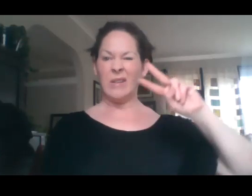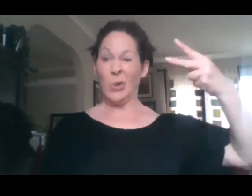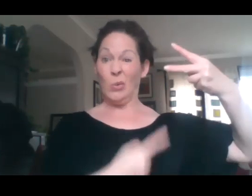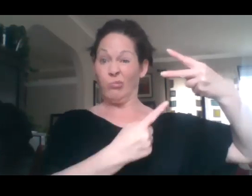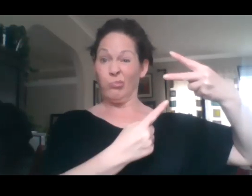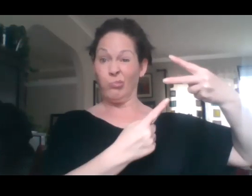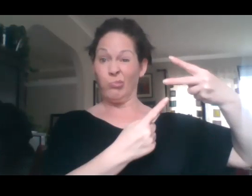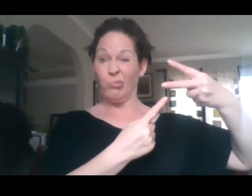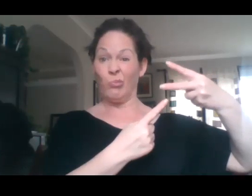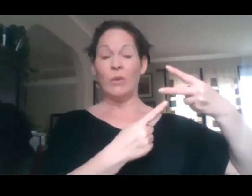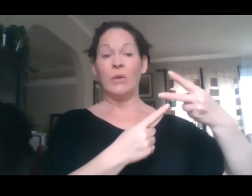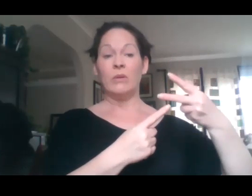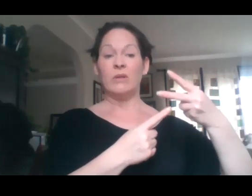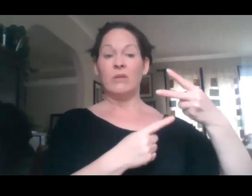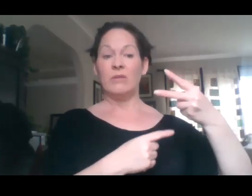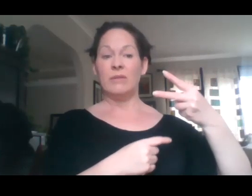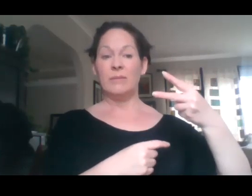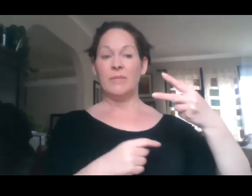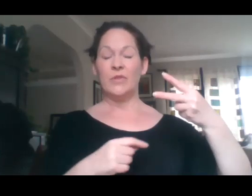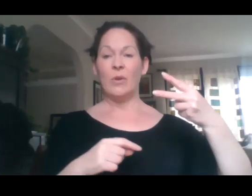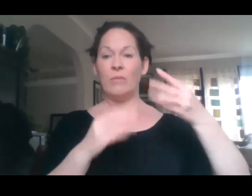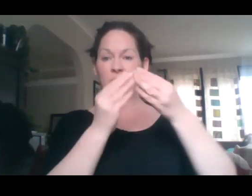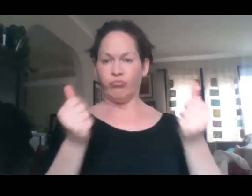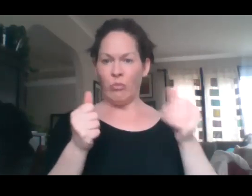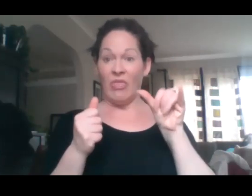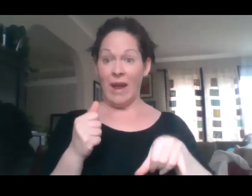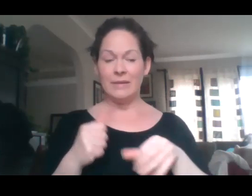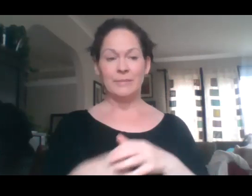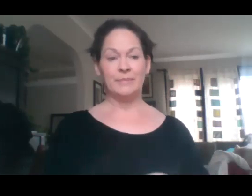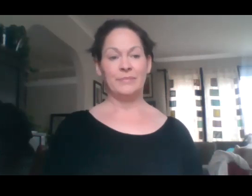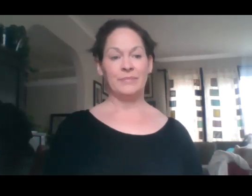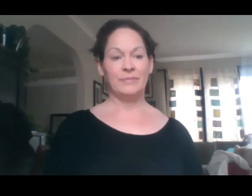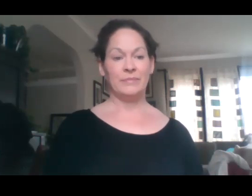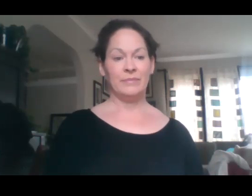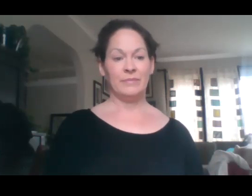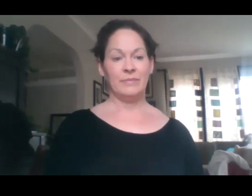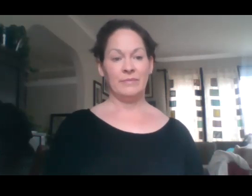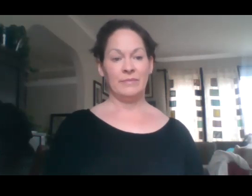So I have to take the square root of both sides. So I'll get x to the 1/2